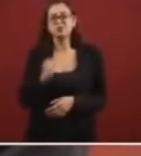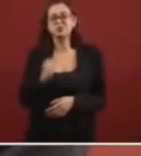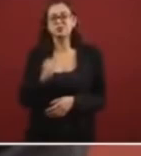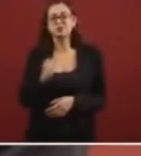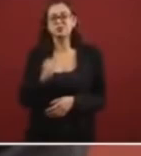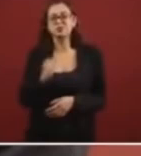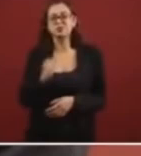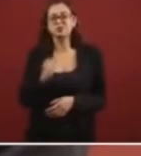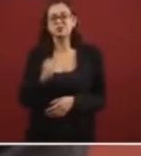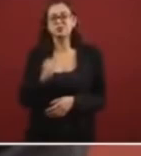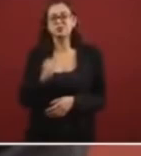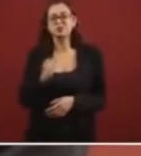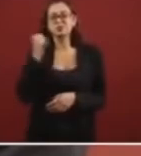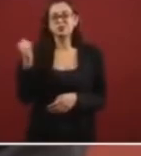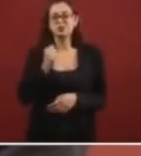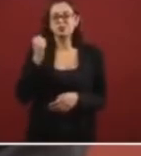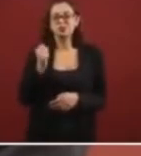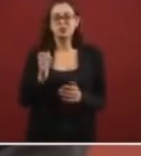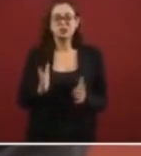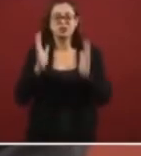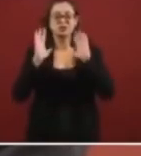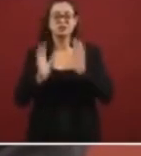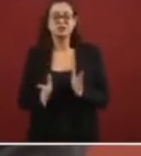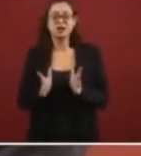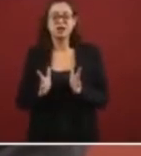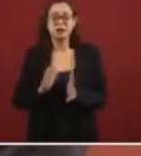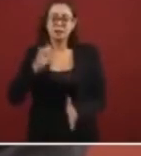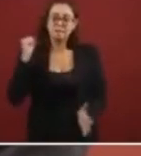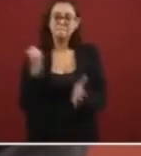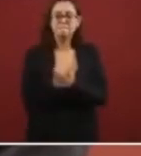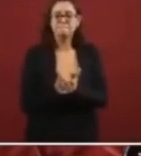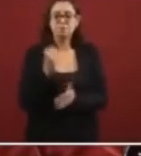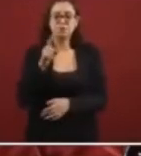yesterday, fortunately already,